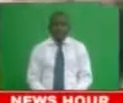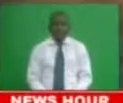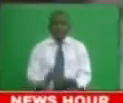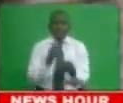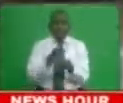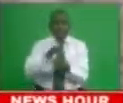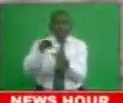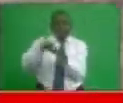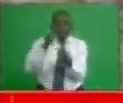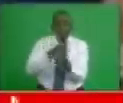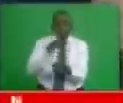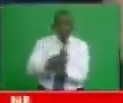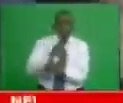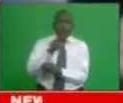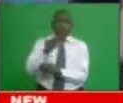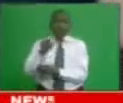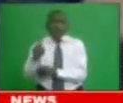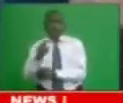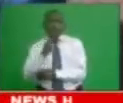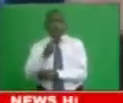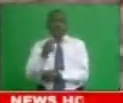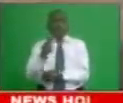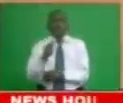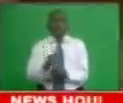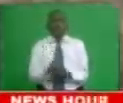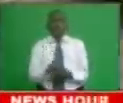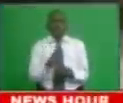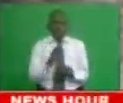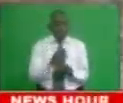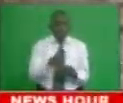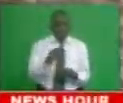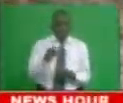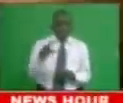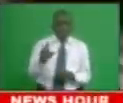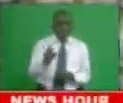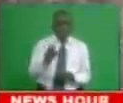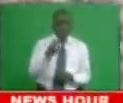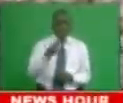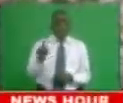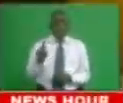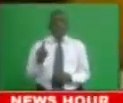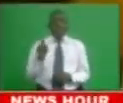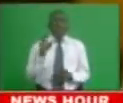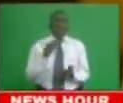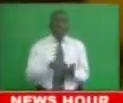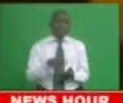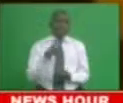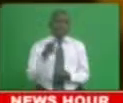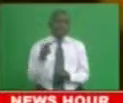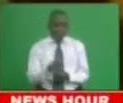Cocoa production in the 2001-2002 crop season stood at 341,000 metric